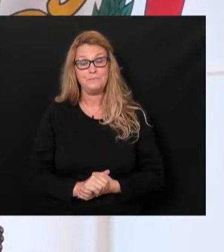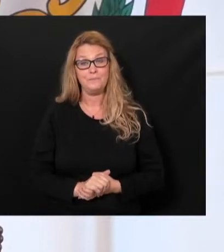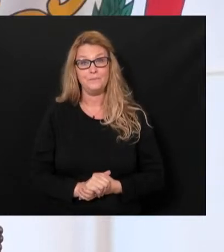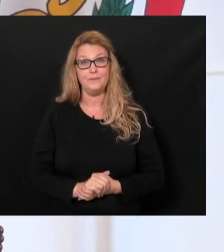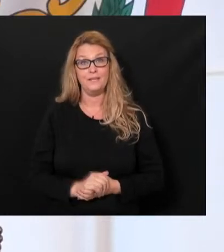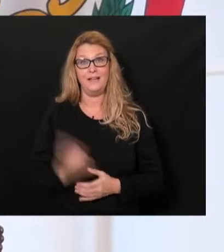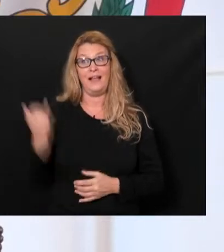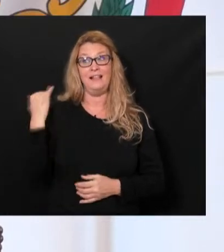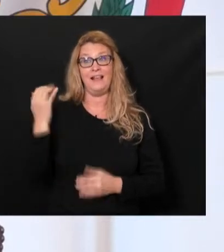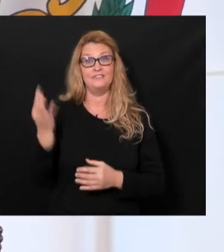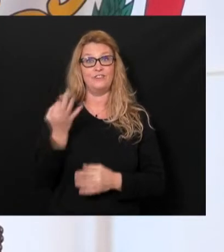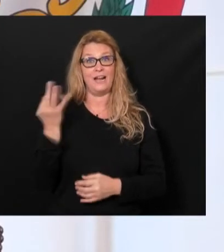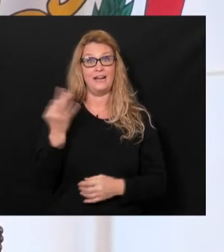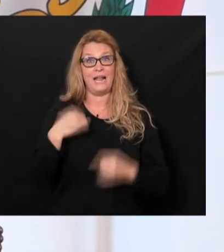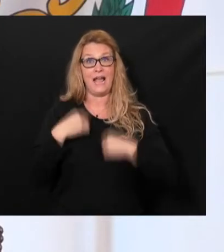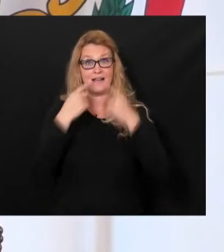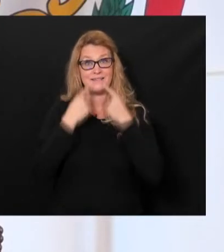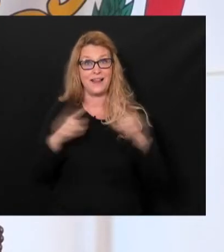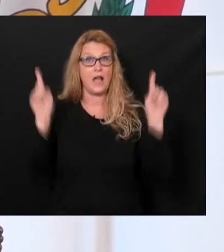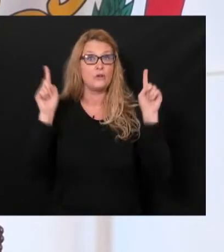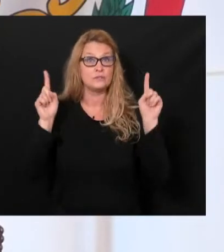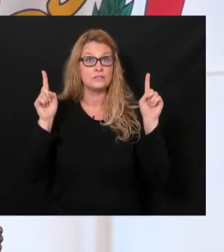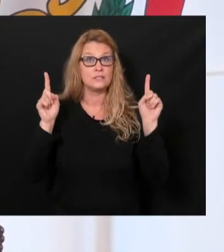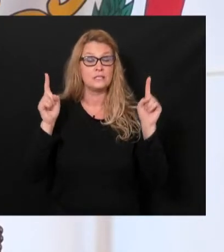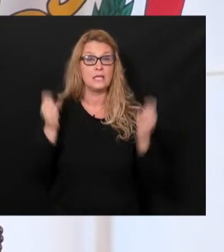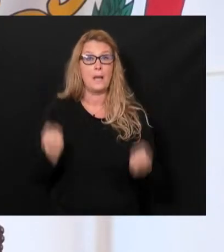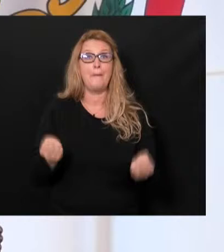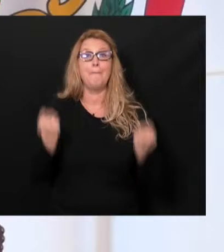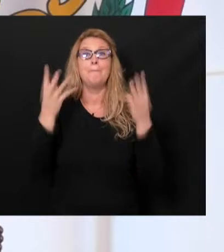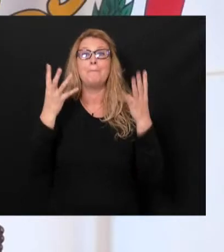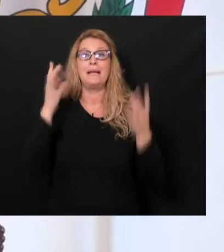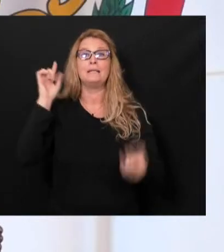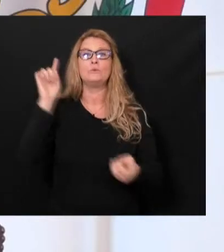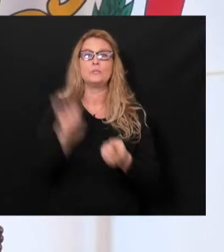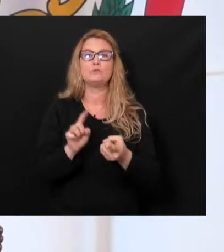Last Friday, I announced several restrictions